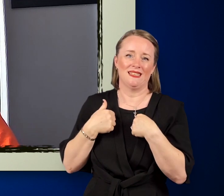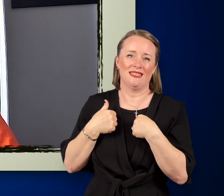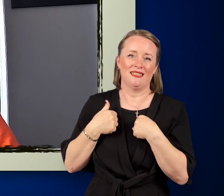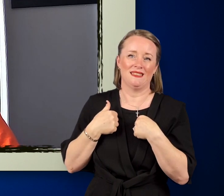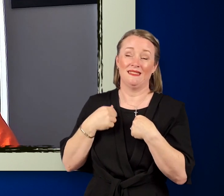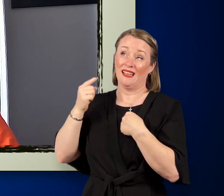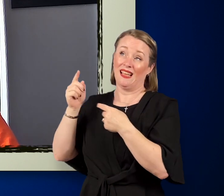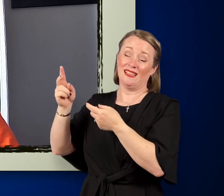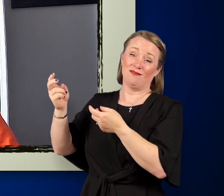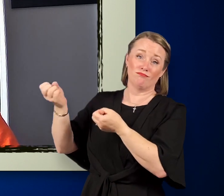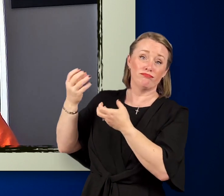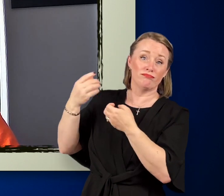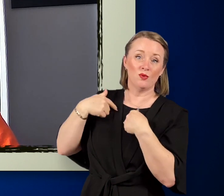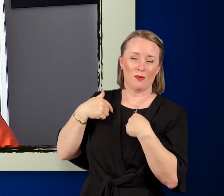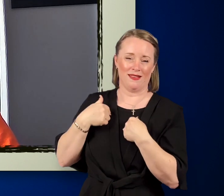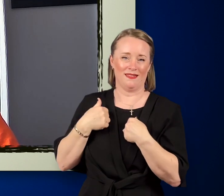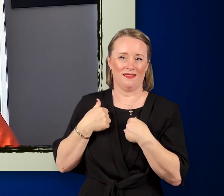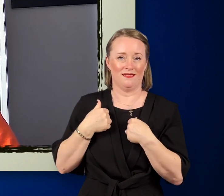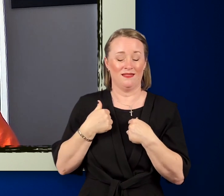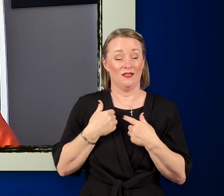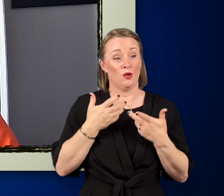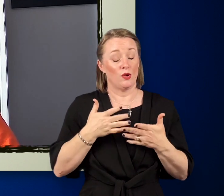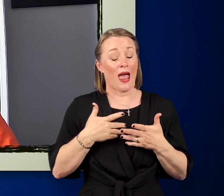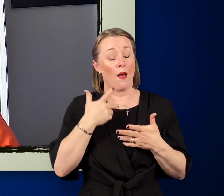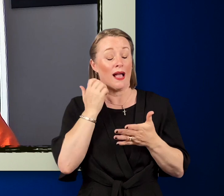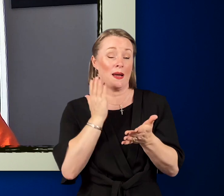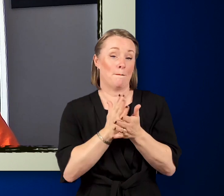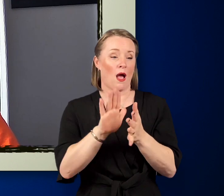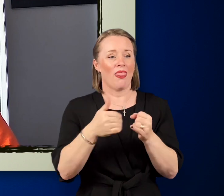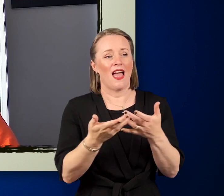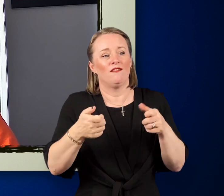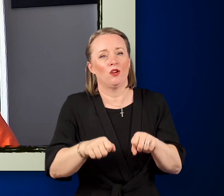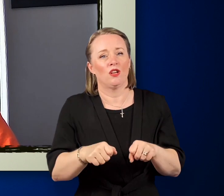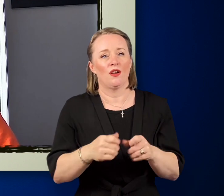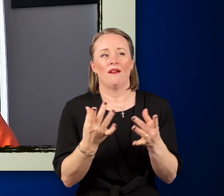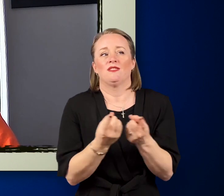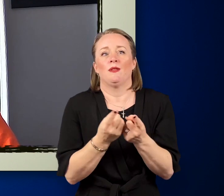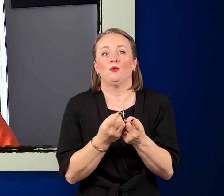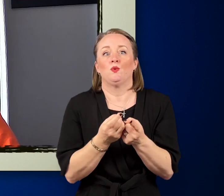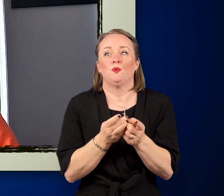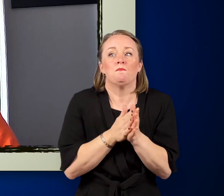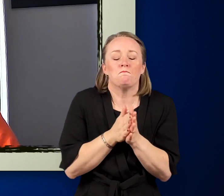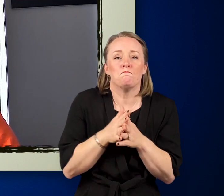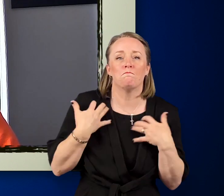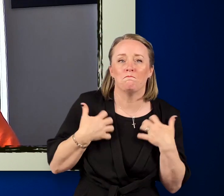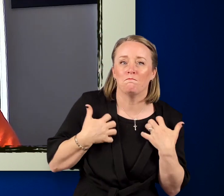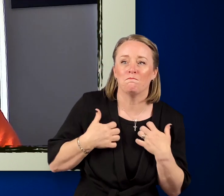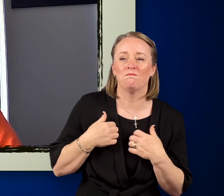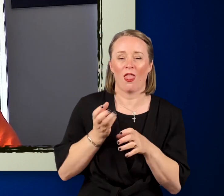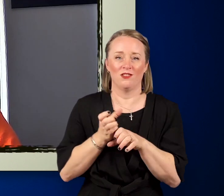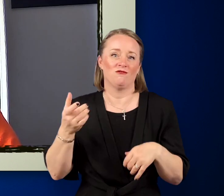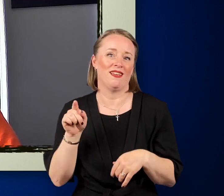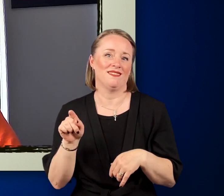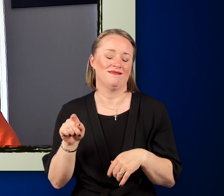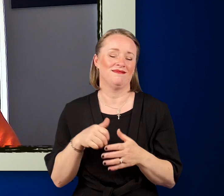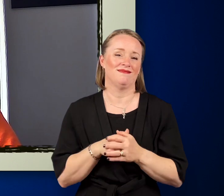had this thing to be able to look forward to. At the end of lockdown, this is going to happen. And it just feels amazing that I'm going to be